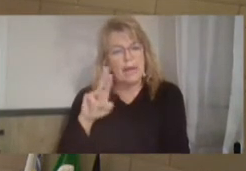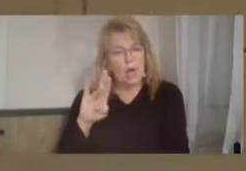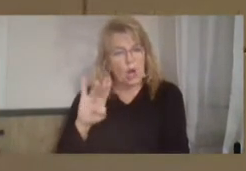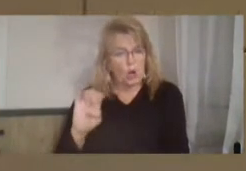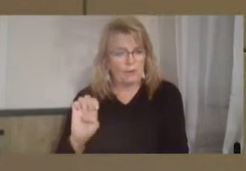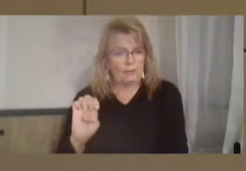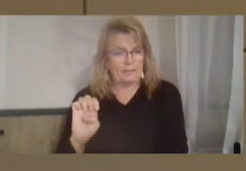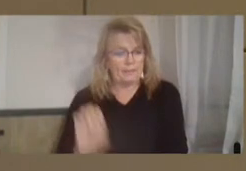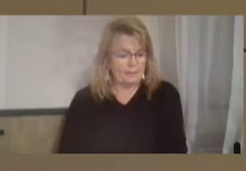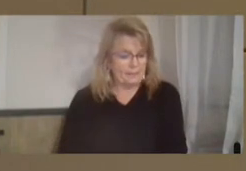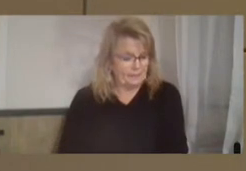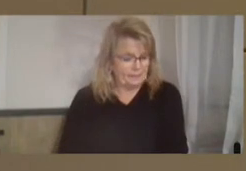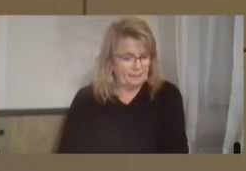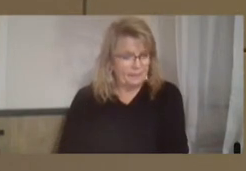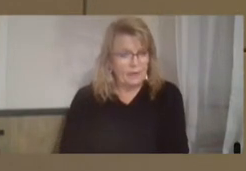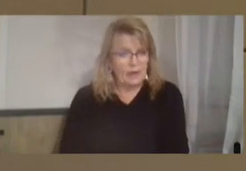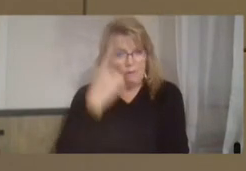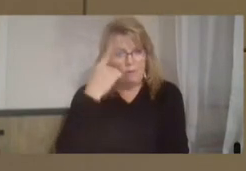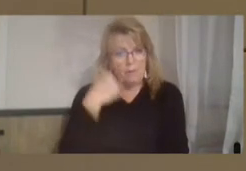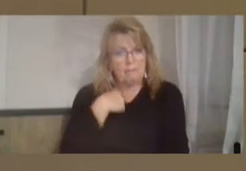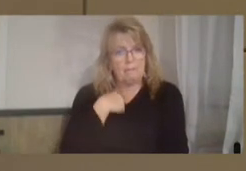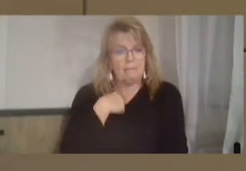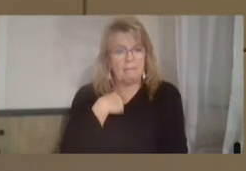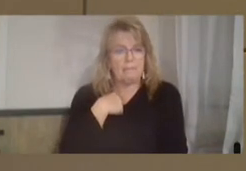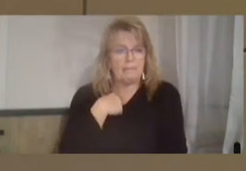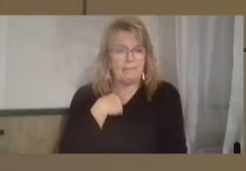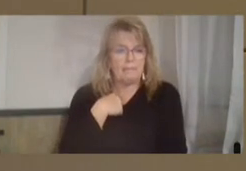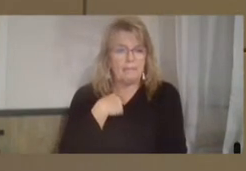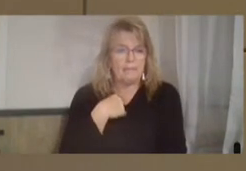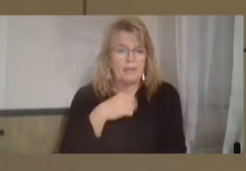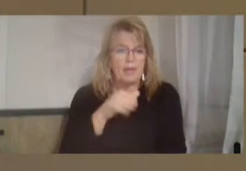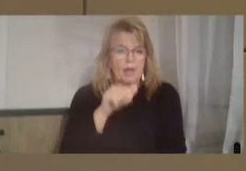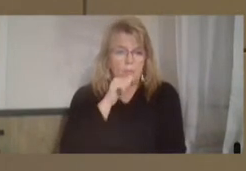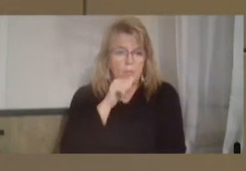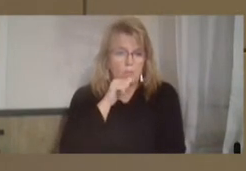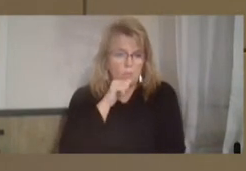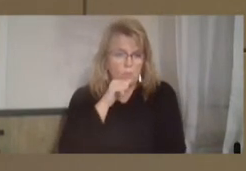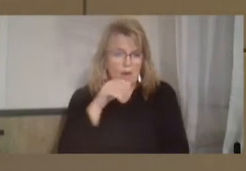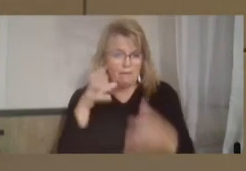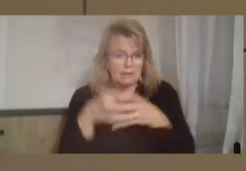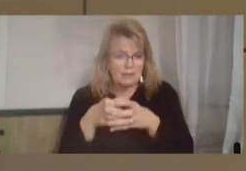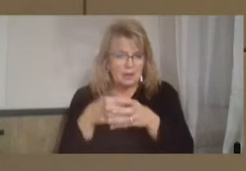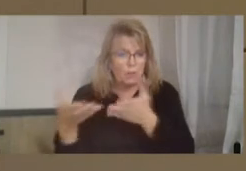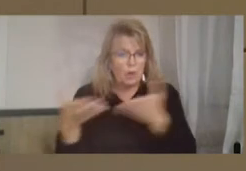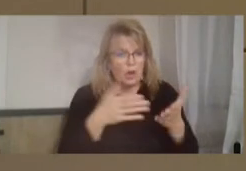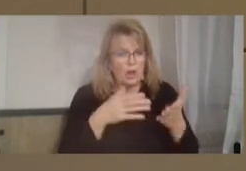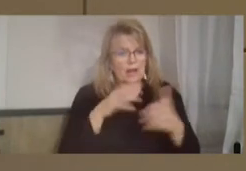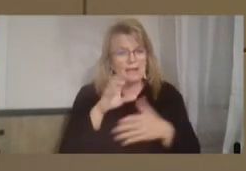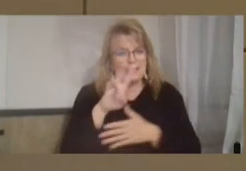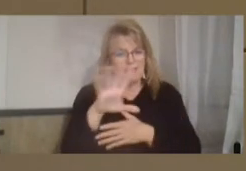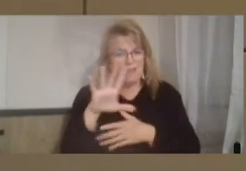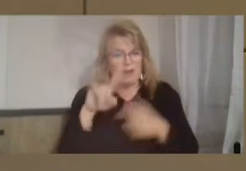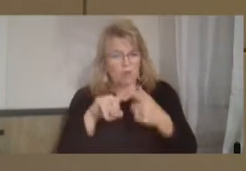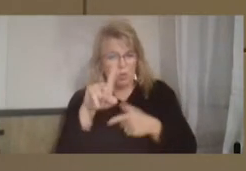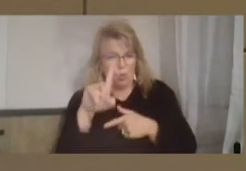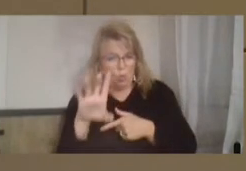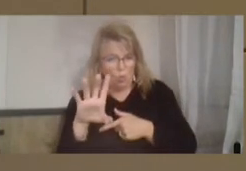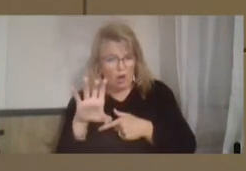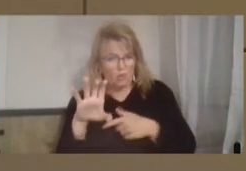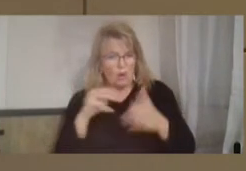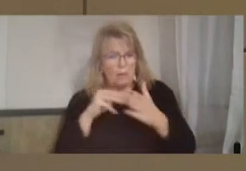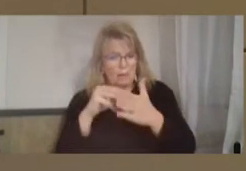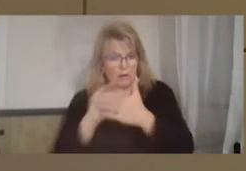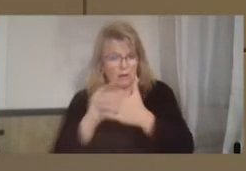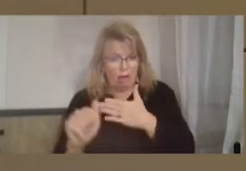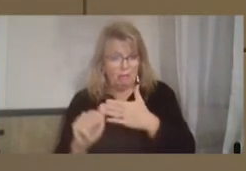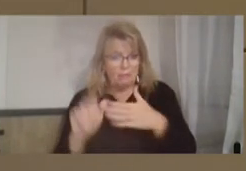So for me, it was that private sector was bringing $70 to $100 million investment that we didn't have before. So that's a